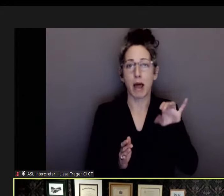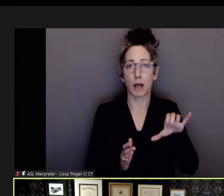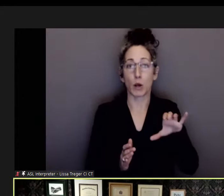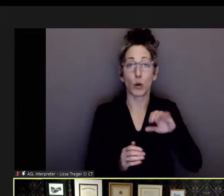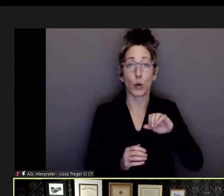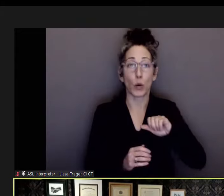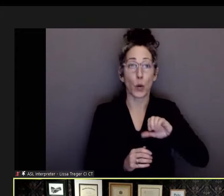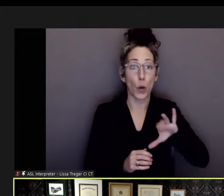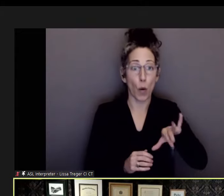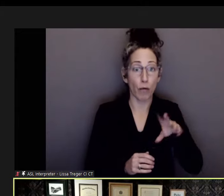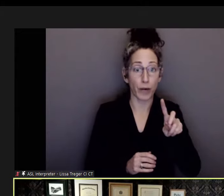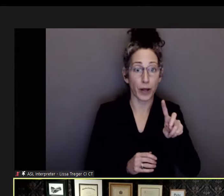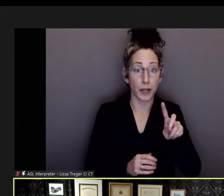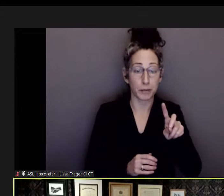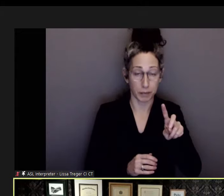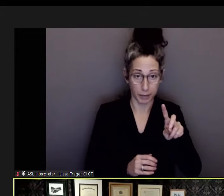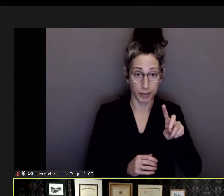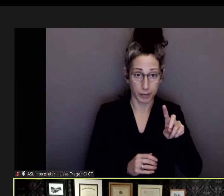a positive